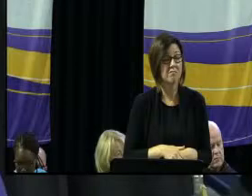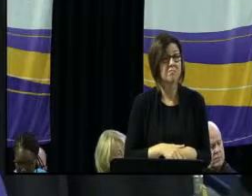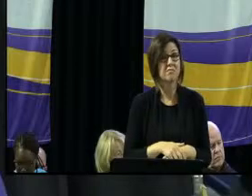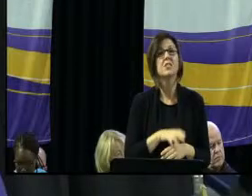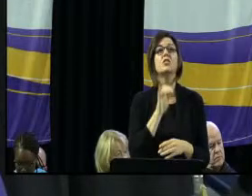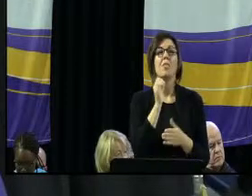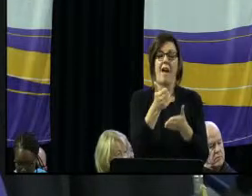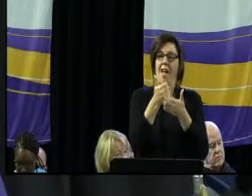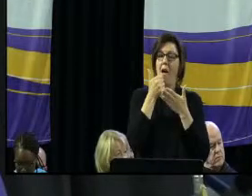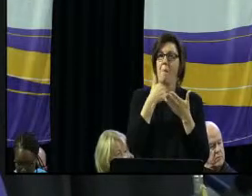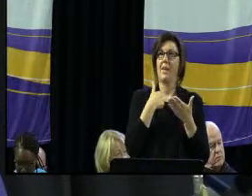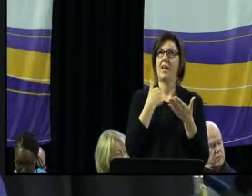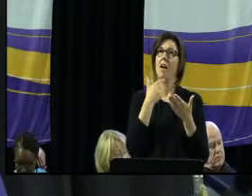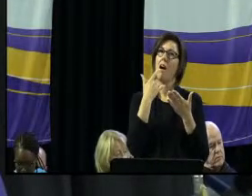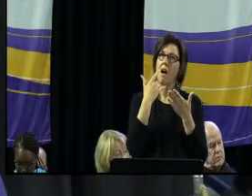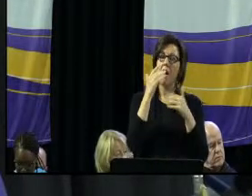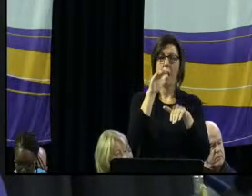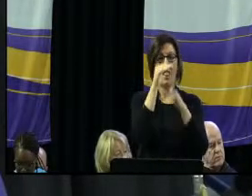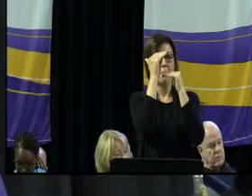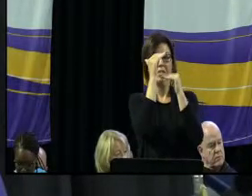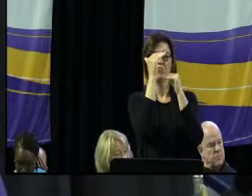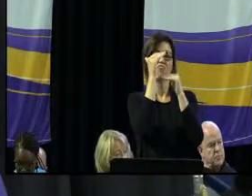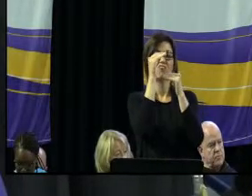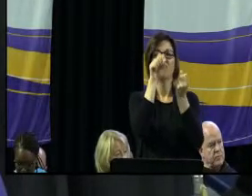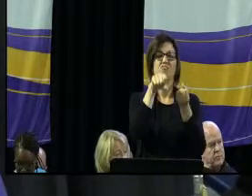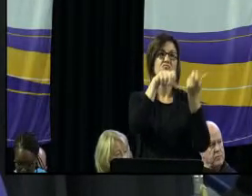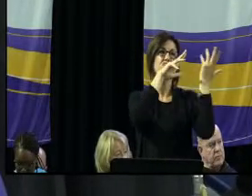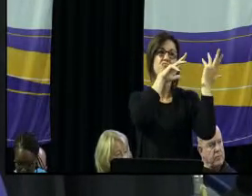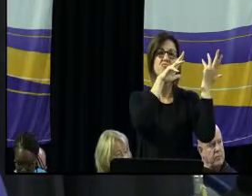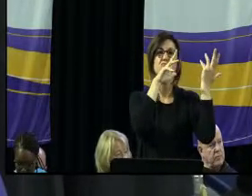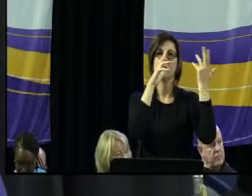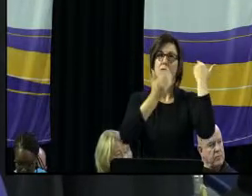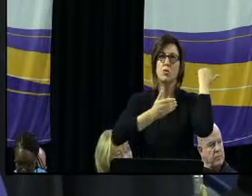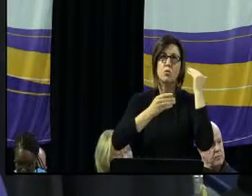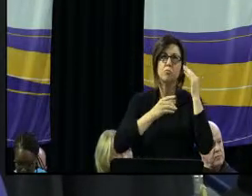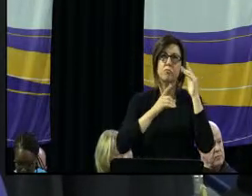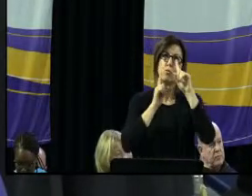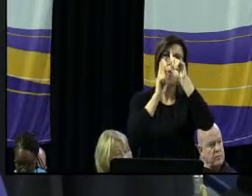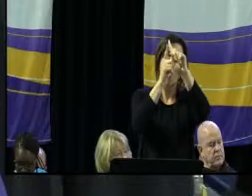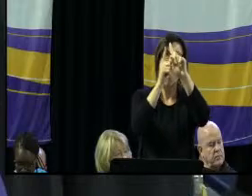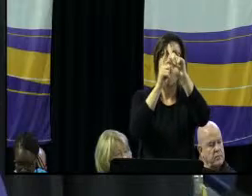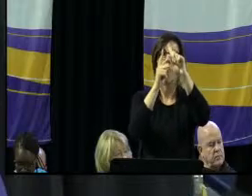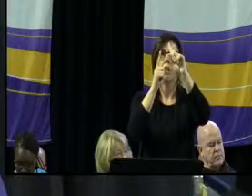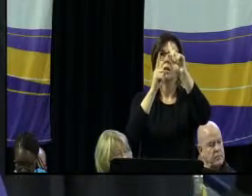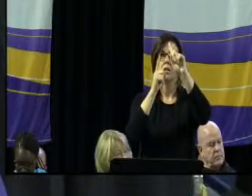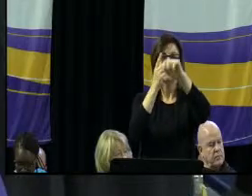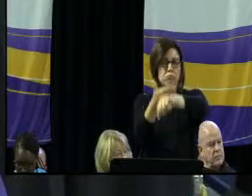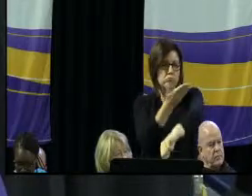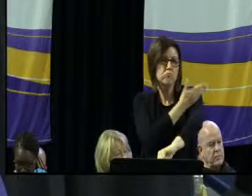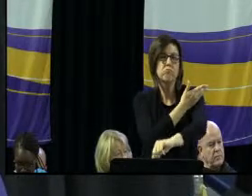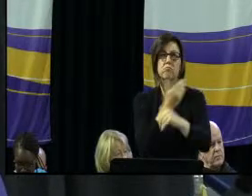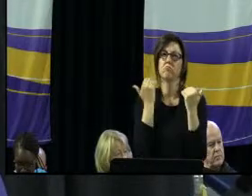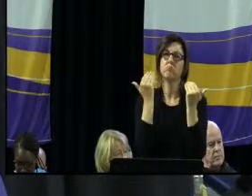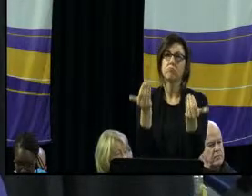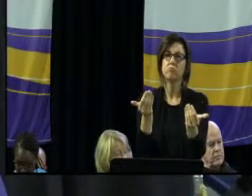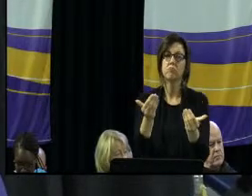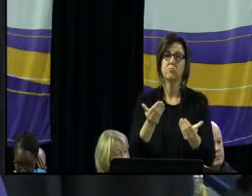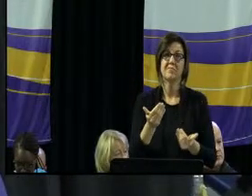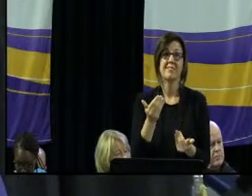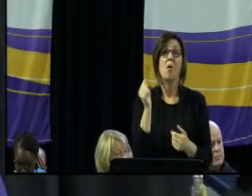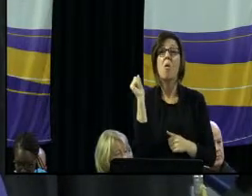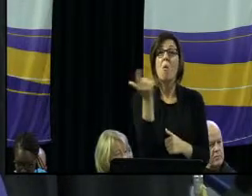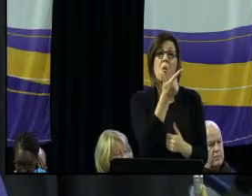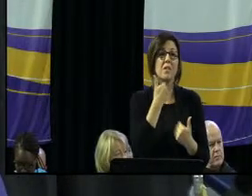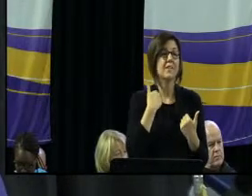reach a fuller potential. All of us are capable of such great things. All of us have the ability to leave